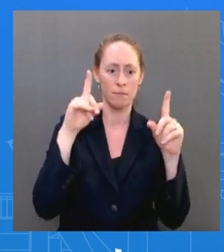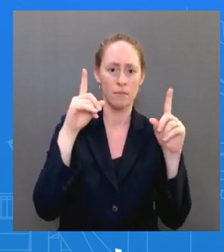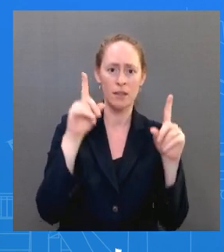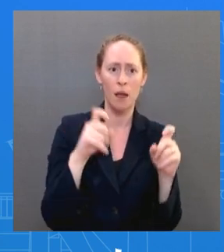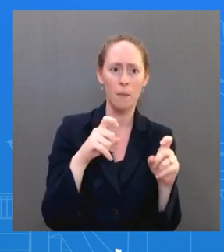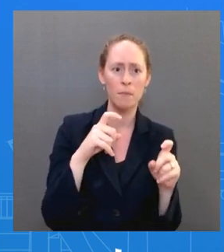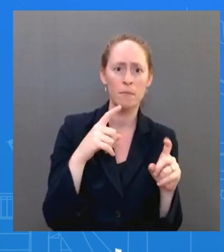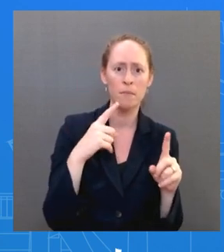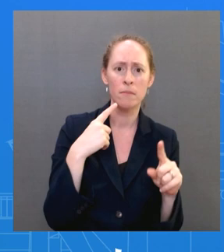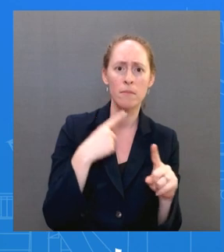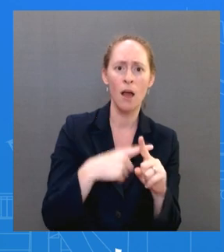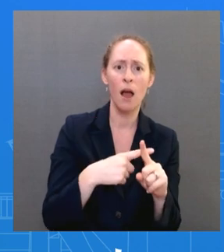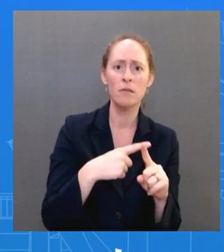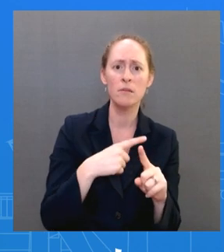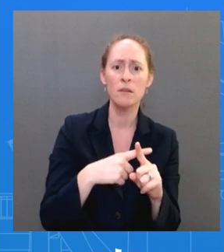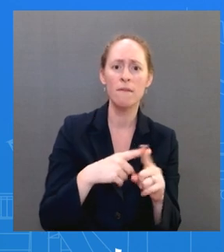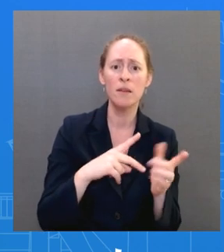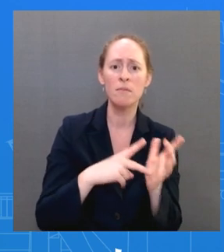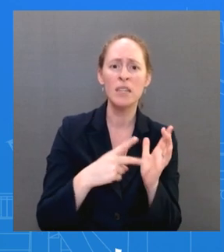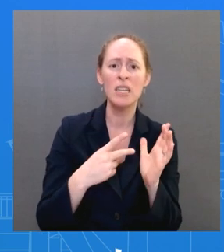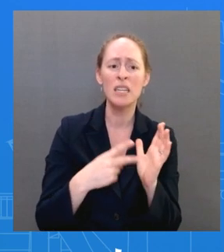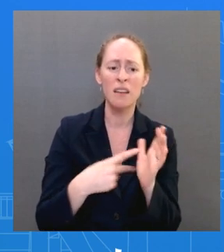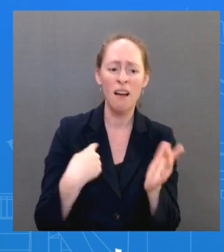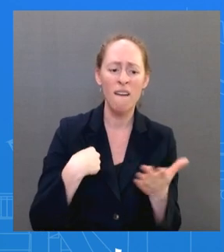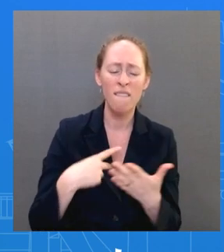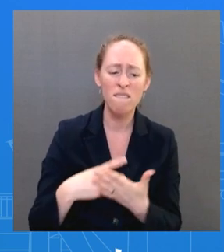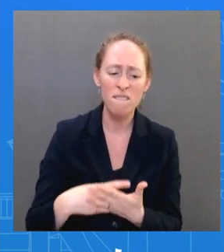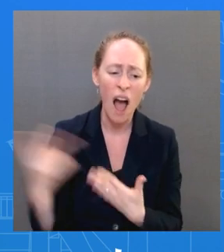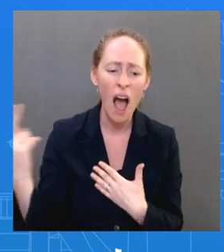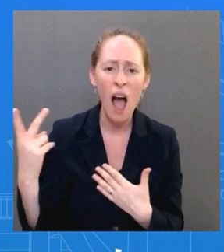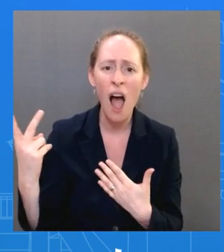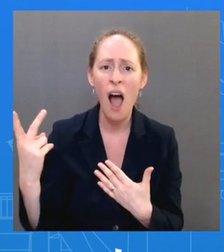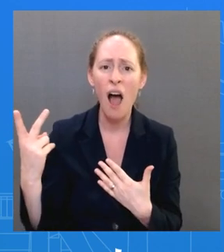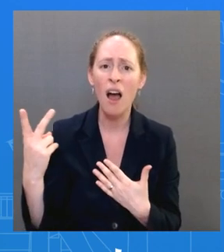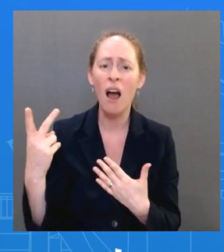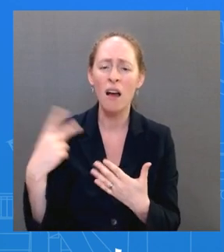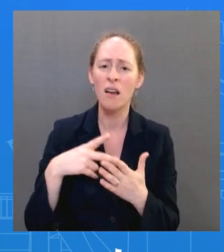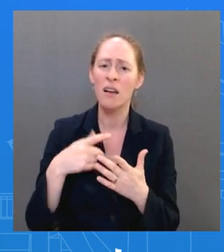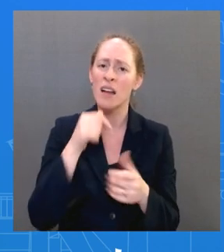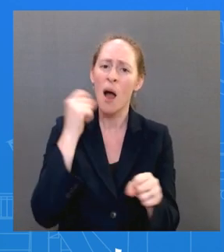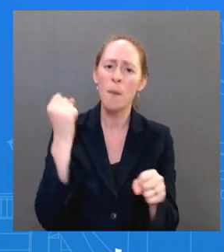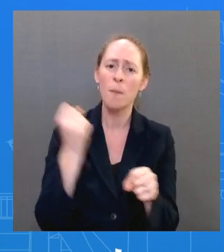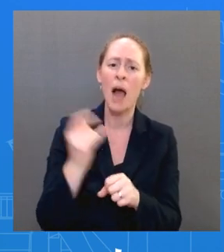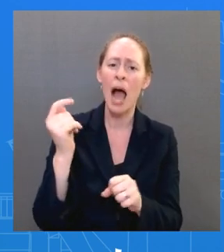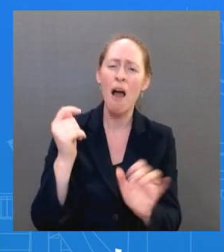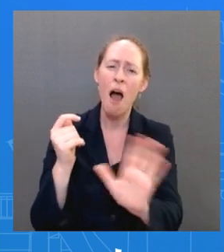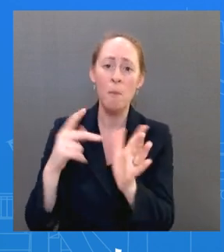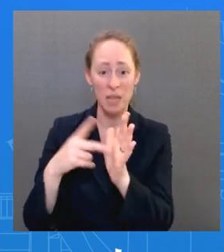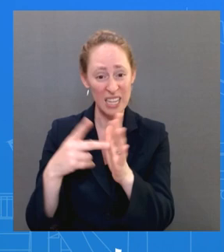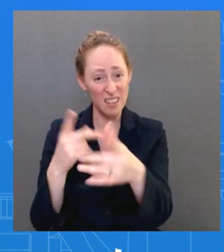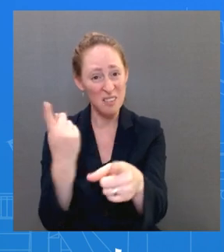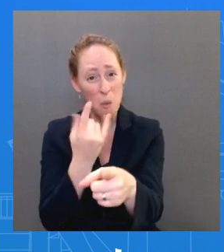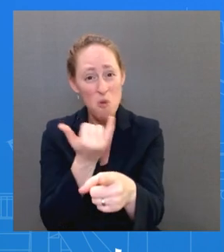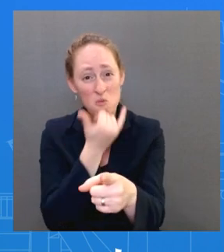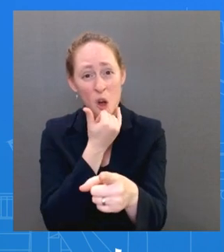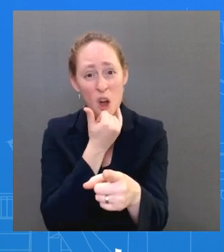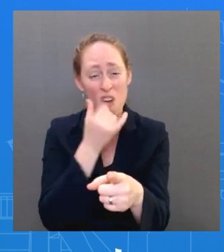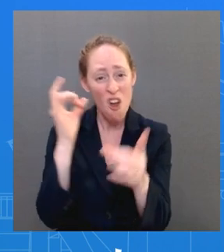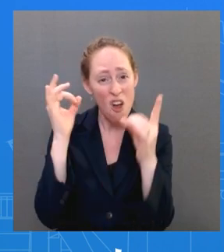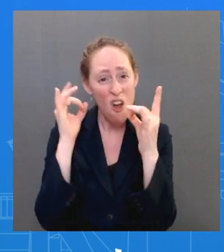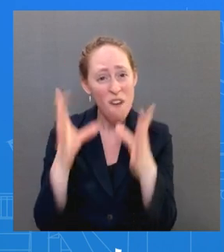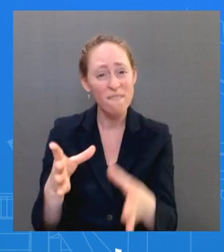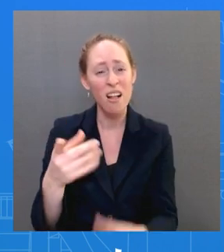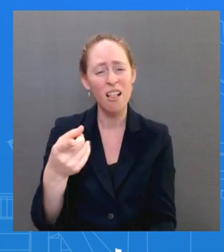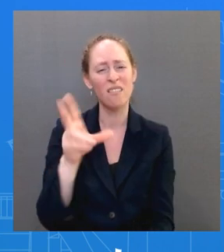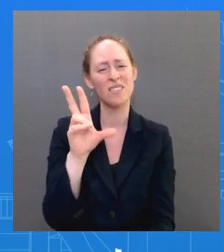very contagious virus. It's widespread. People will get infected. We should be doing